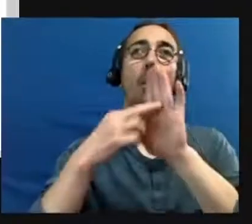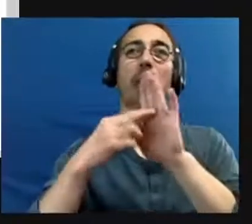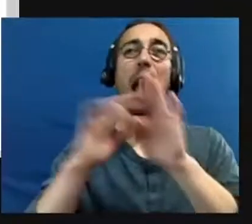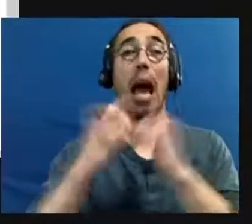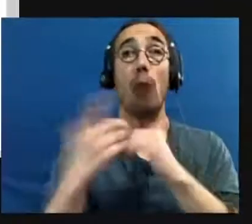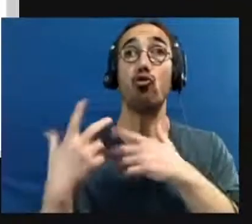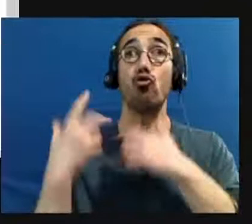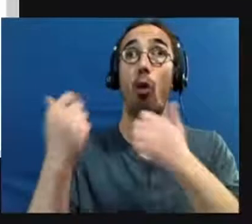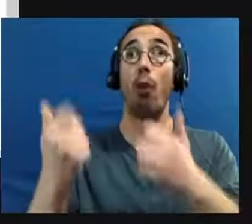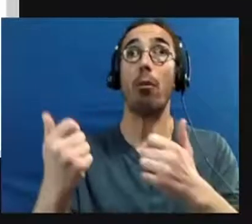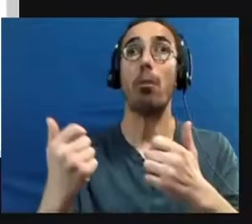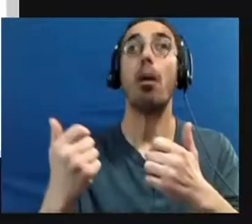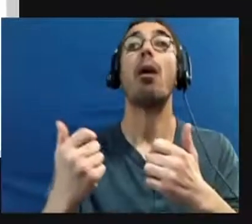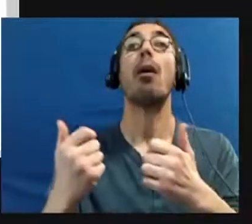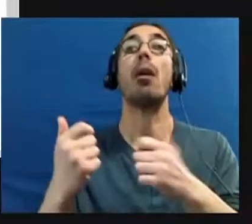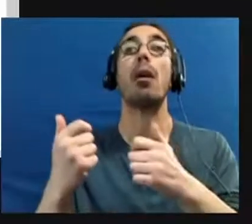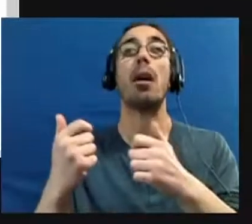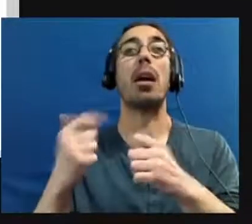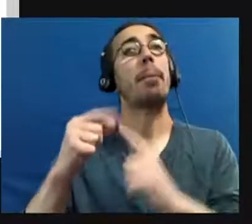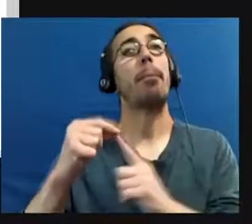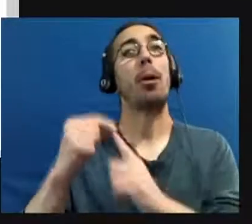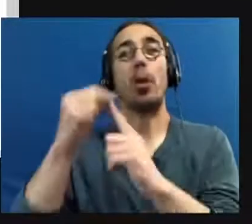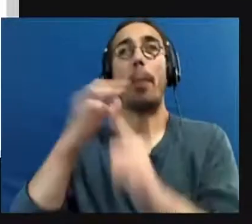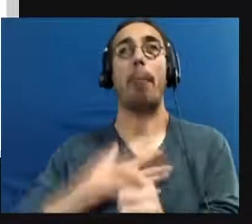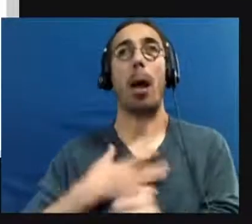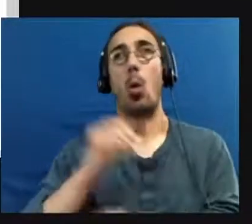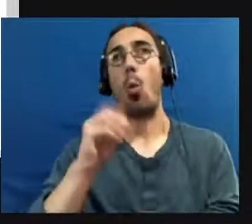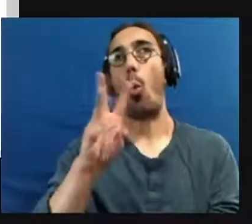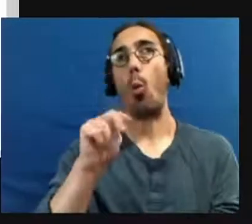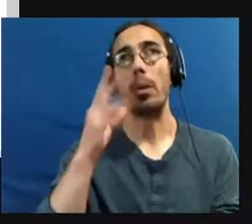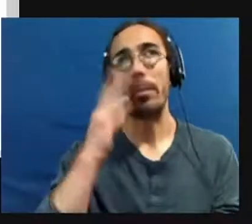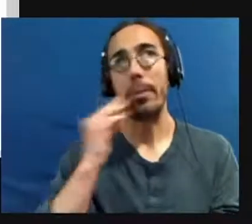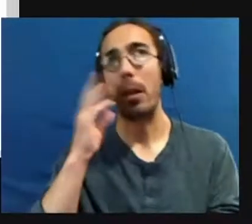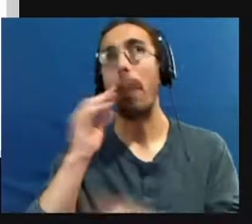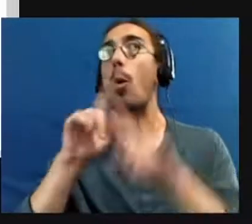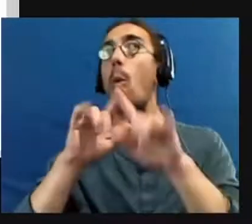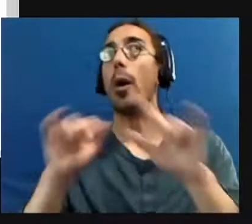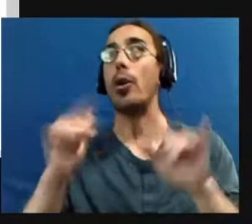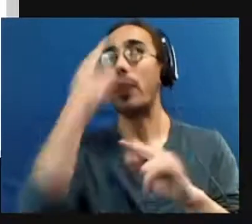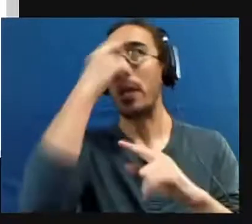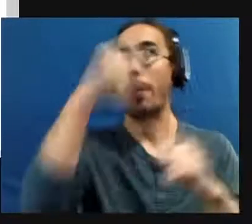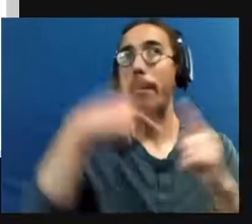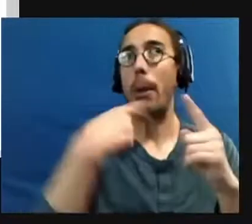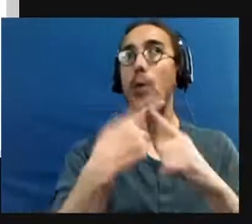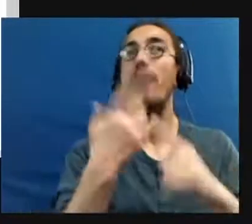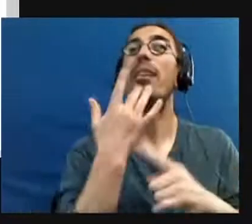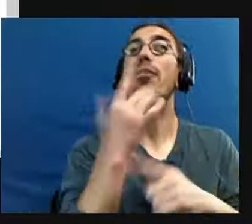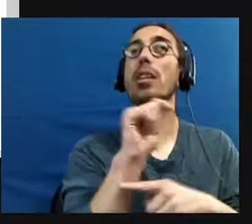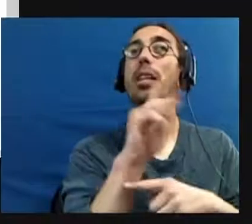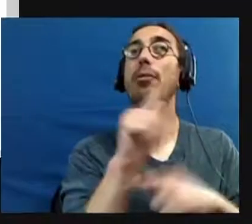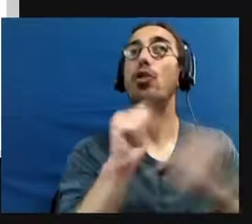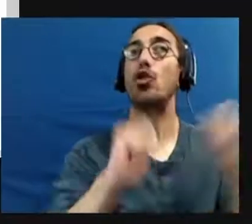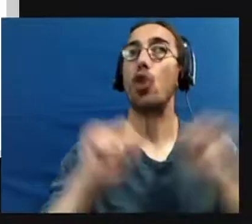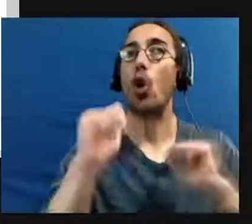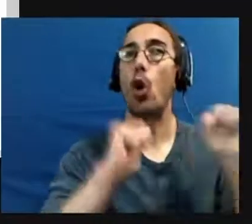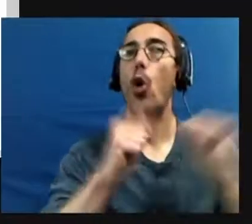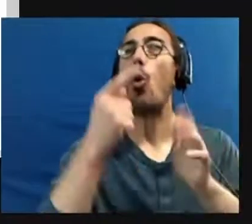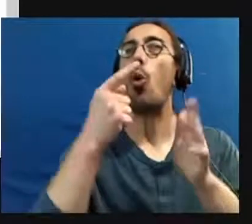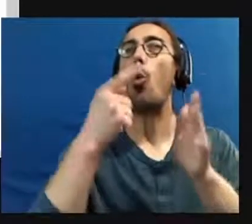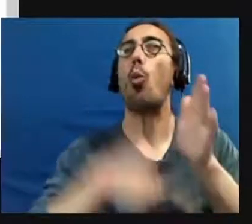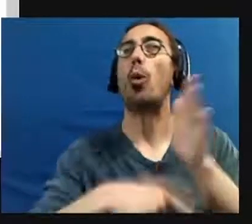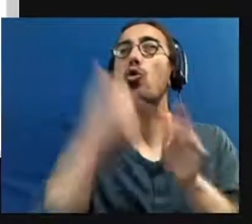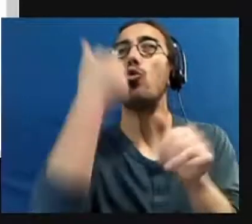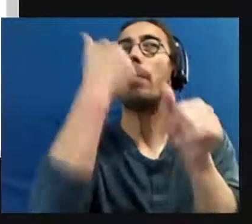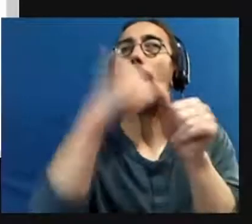is, especially my own experience. But while you're thinking about your favorite TV show, I want you to see what kind of stuff do you remember? What